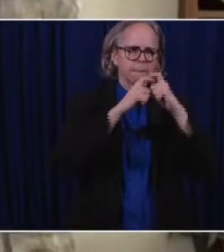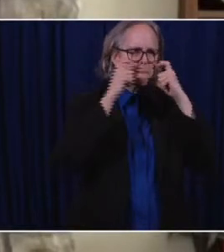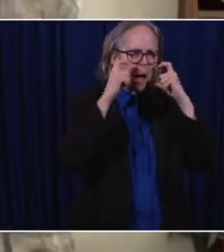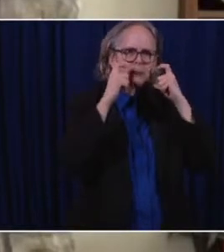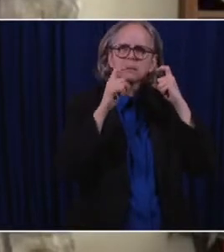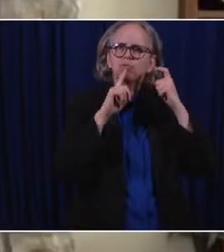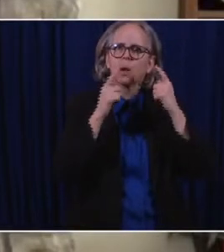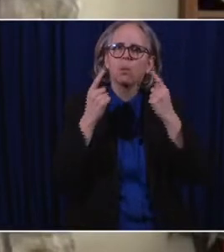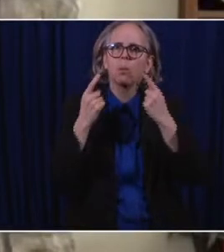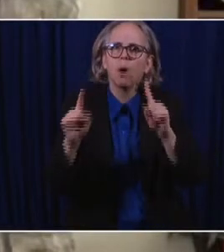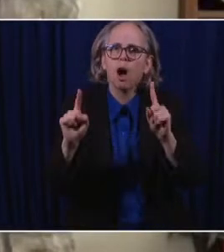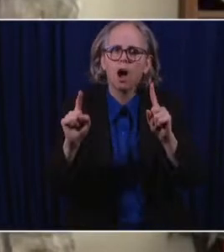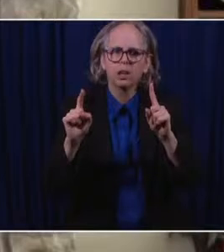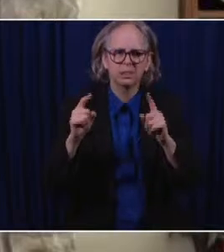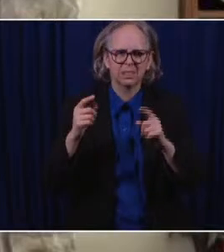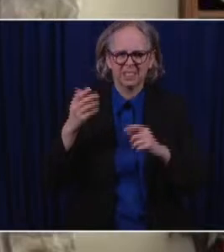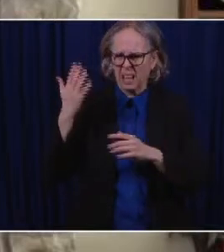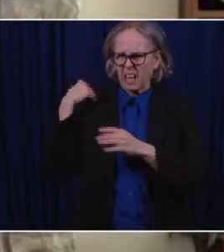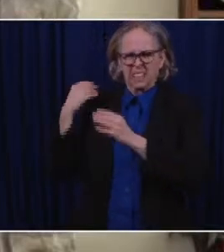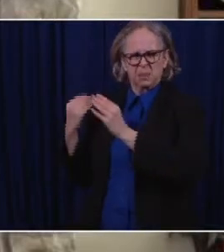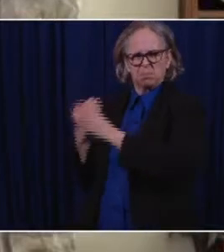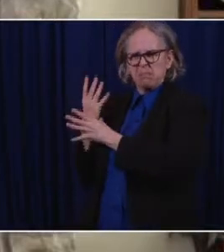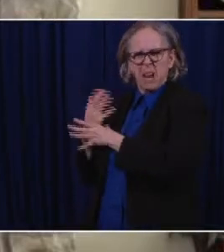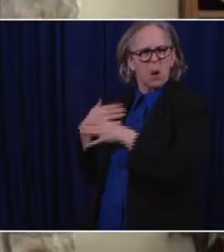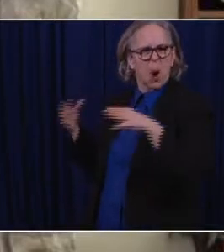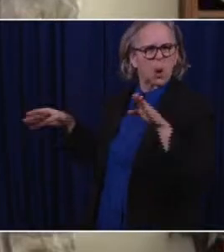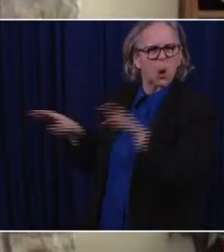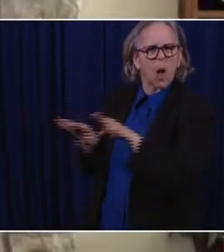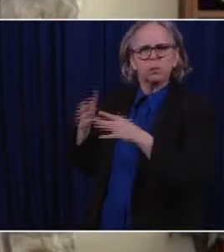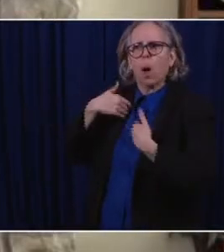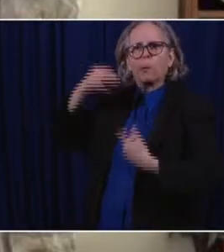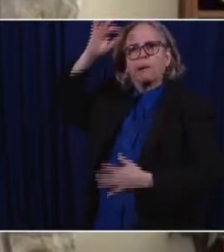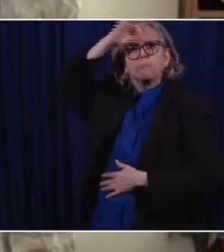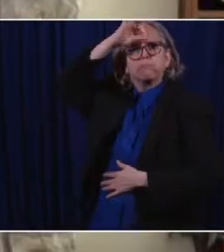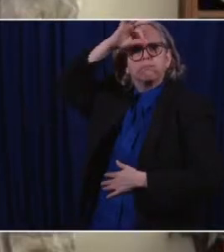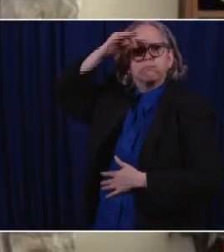when every child is wearing a mask in a classroom, there is not much spread,